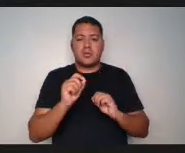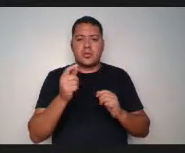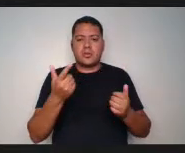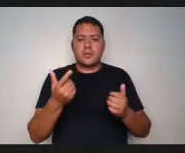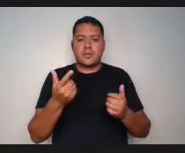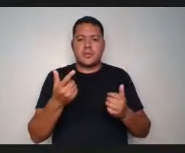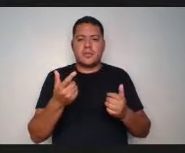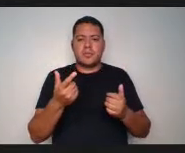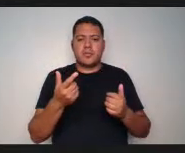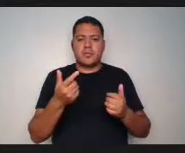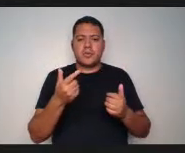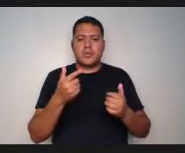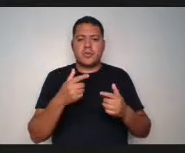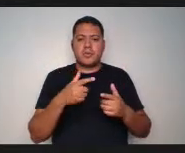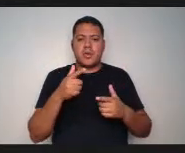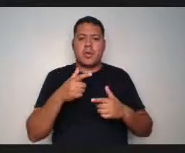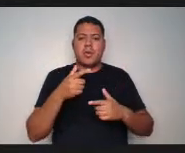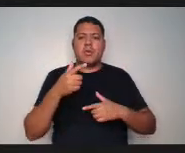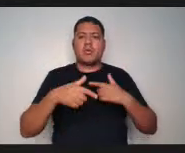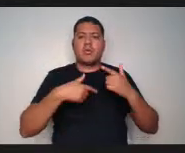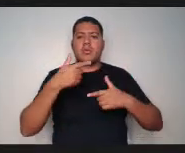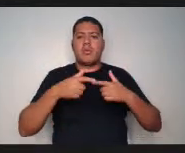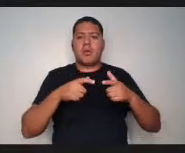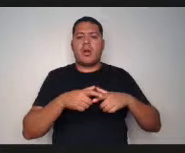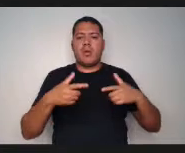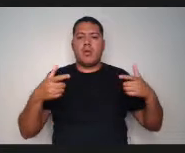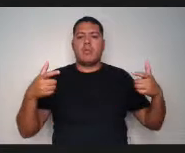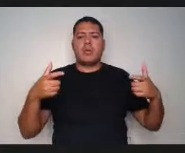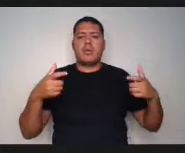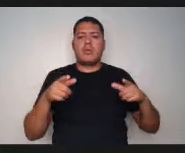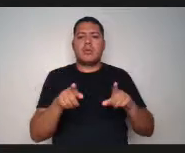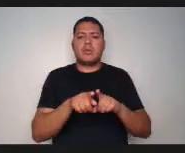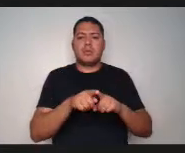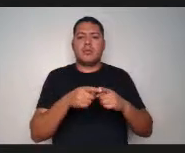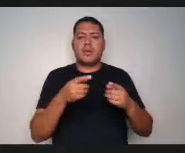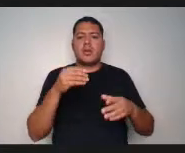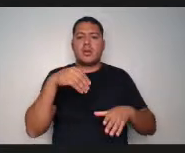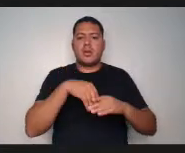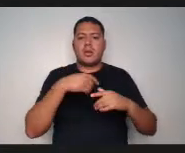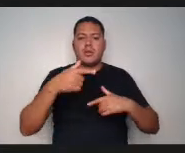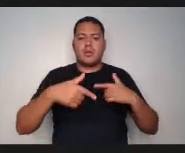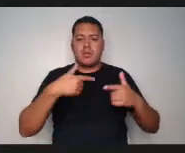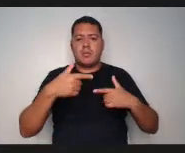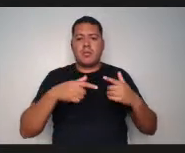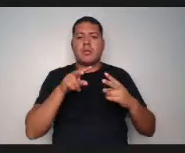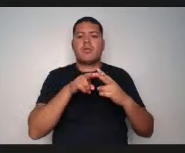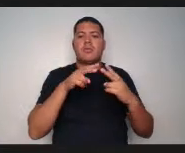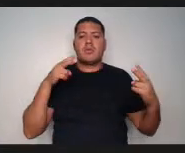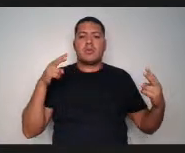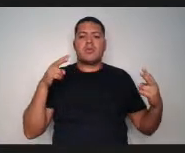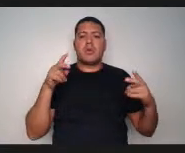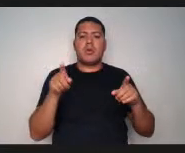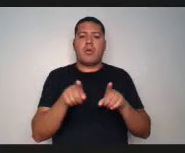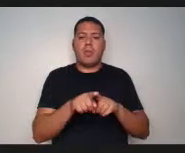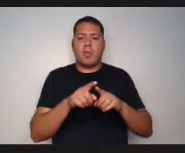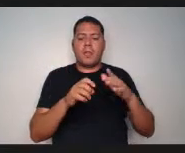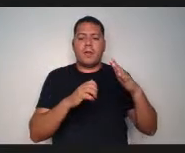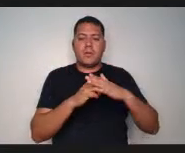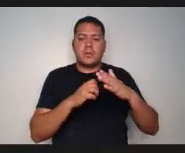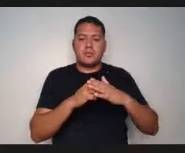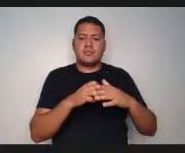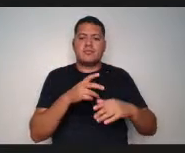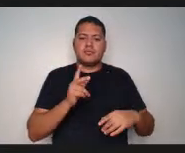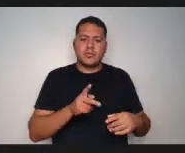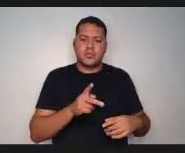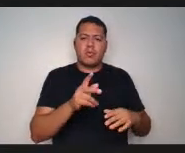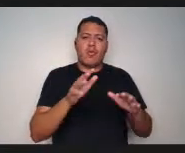went remote, and companies were more than happy to see that productivity increased, and